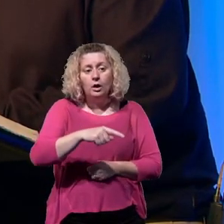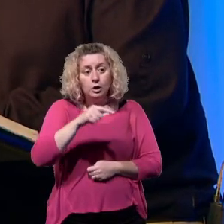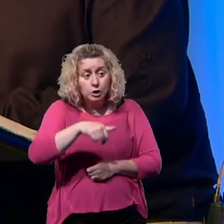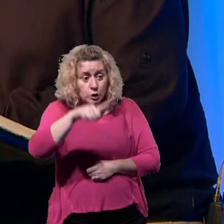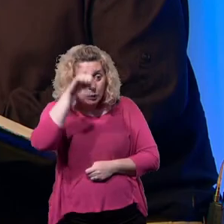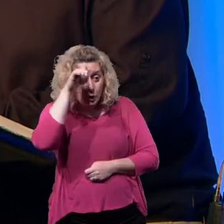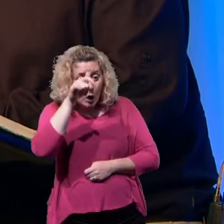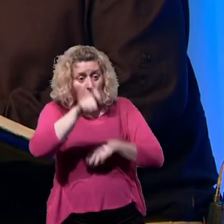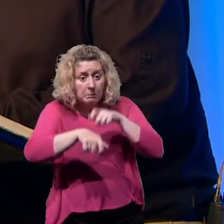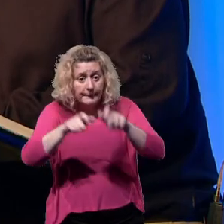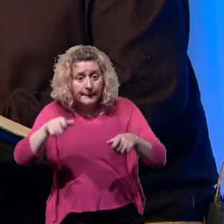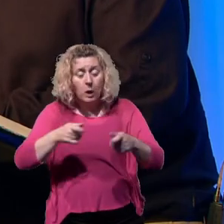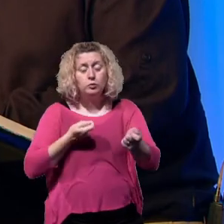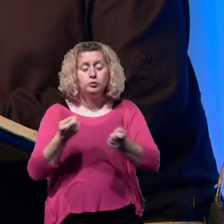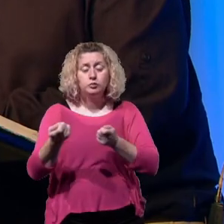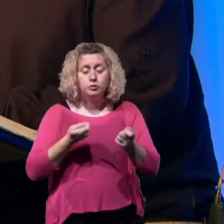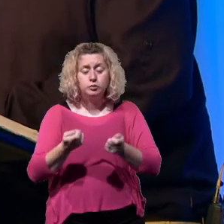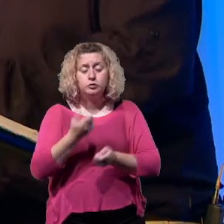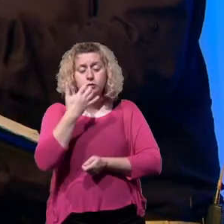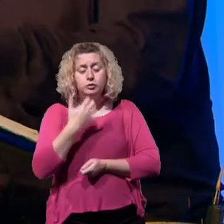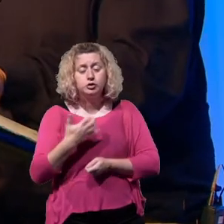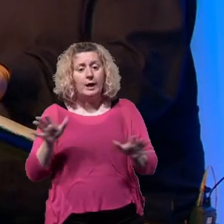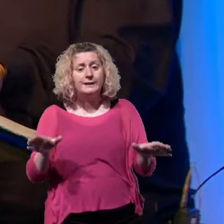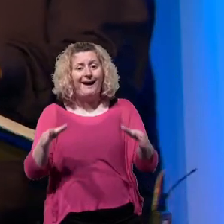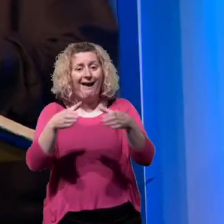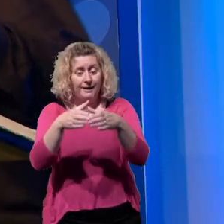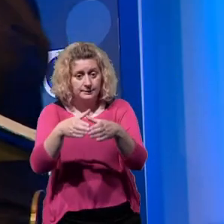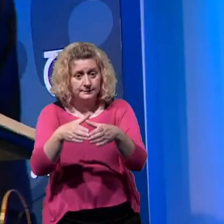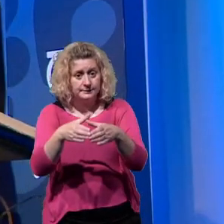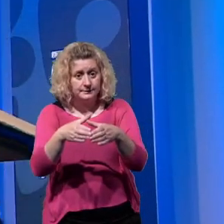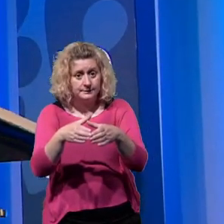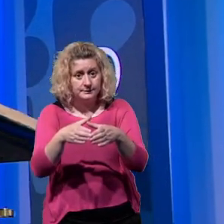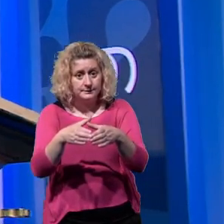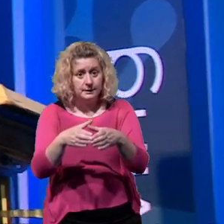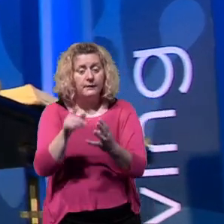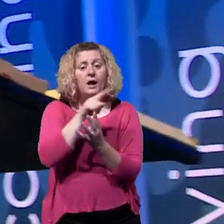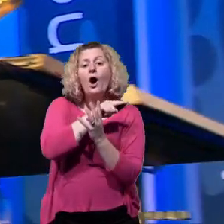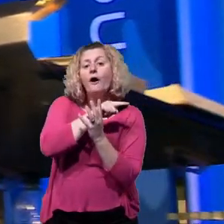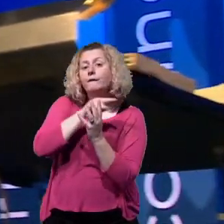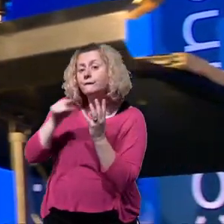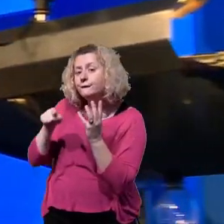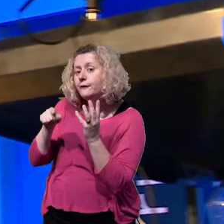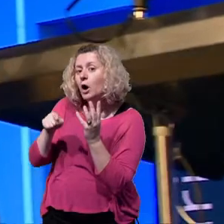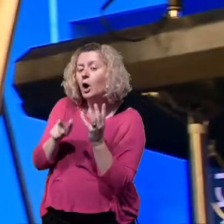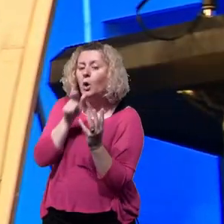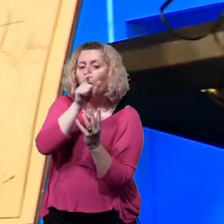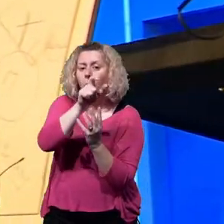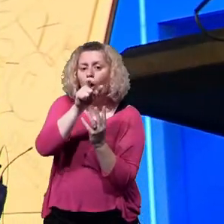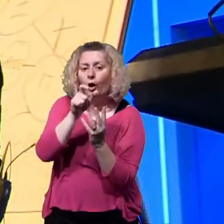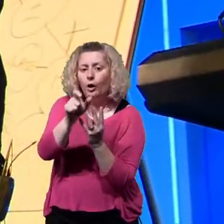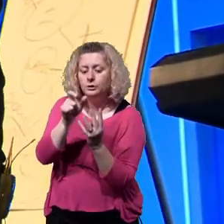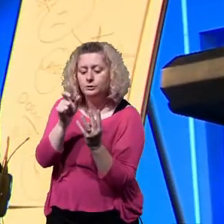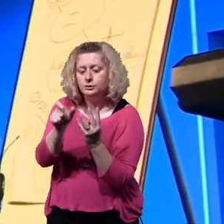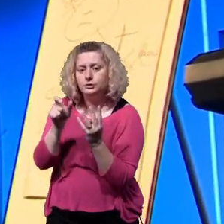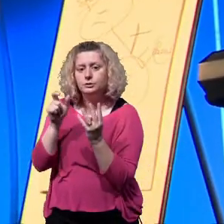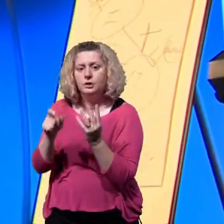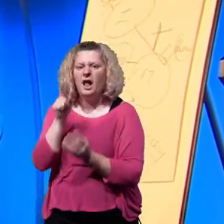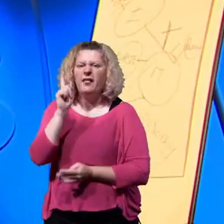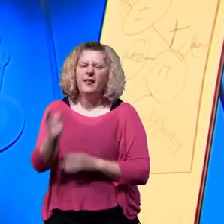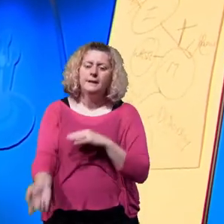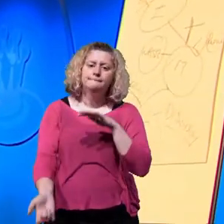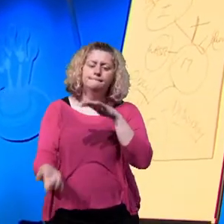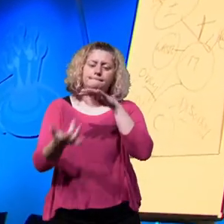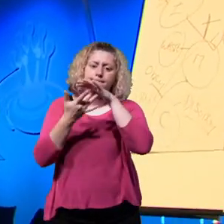their high officials exercise authority over them, and then four words that are critical to Christian leadership.